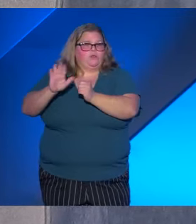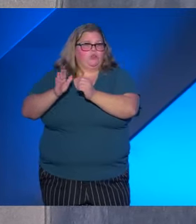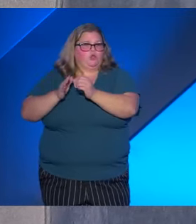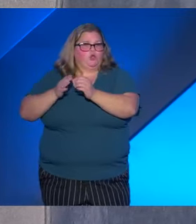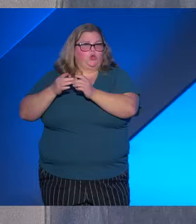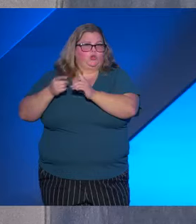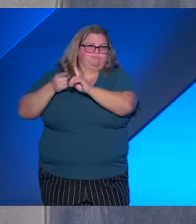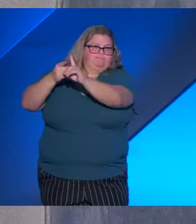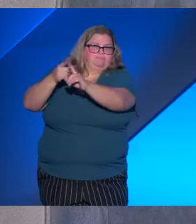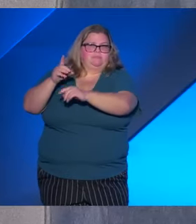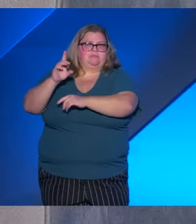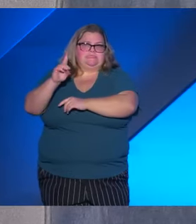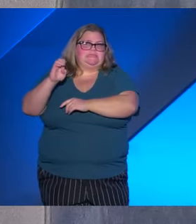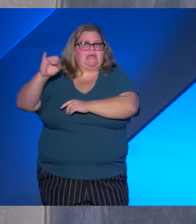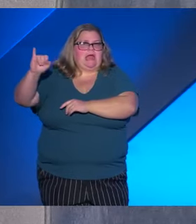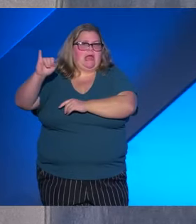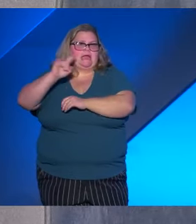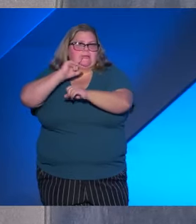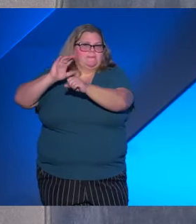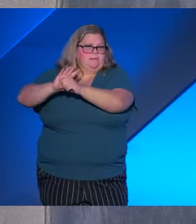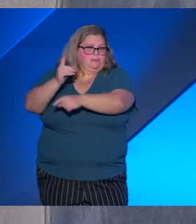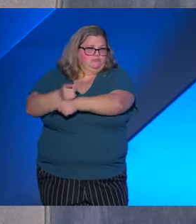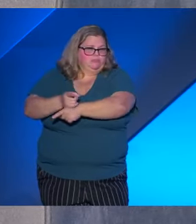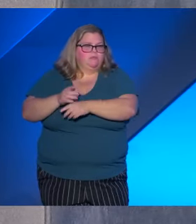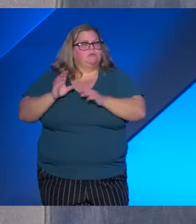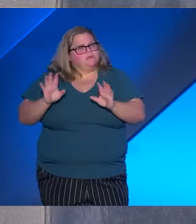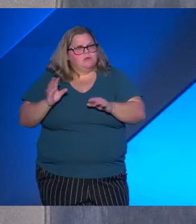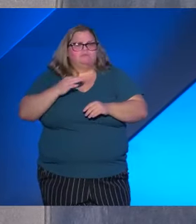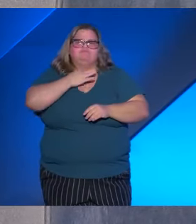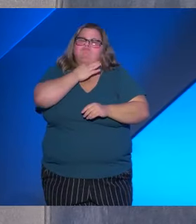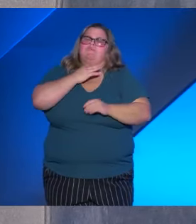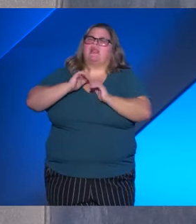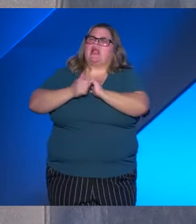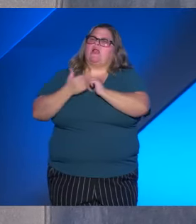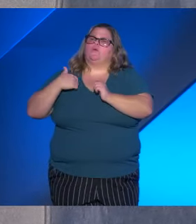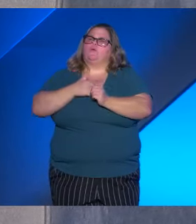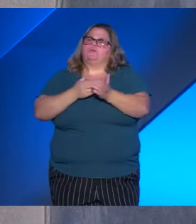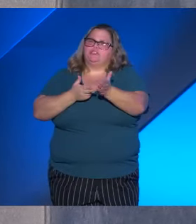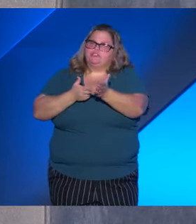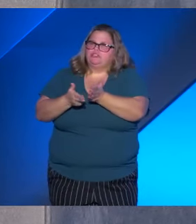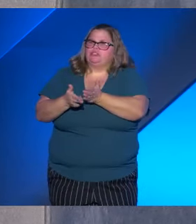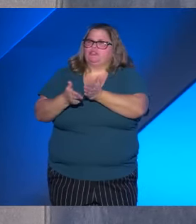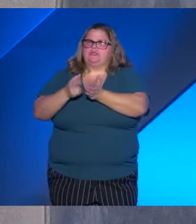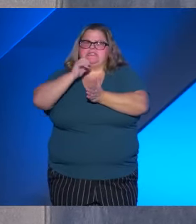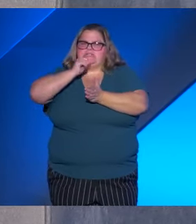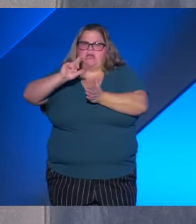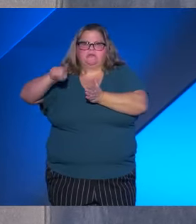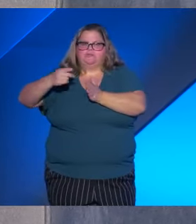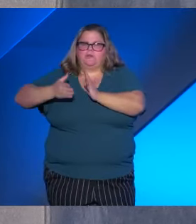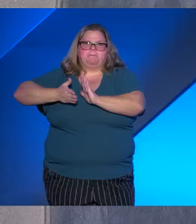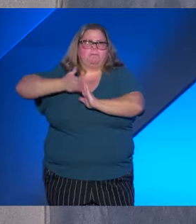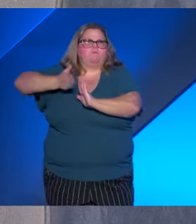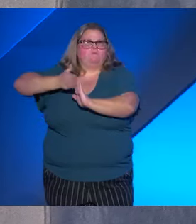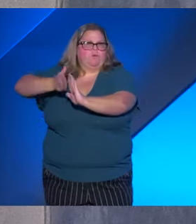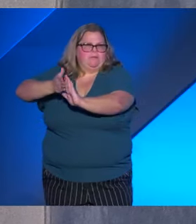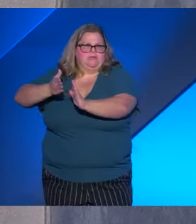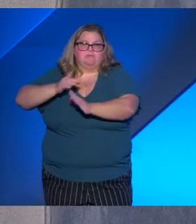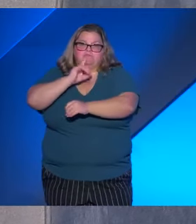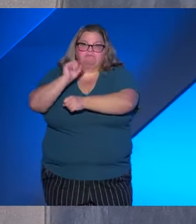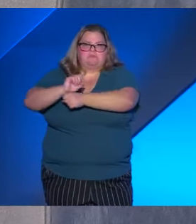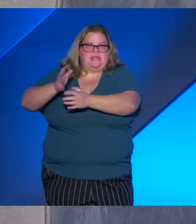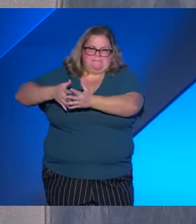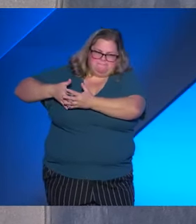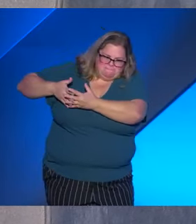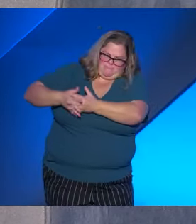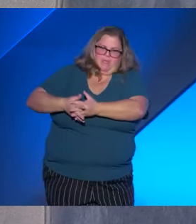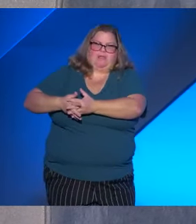To your DEI commitments. But how can we ensure that it's not performative and it's truly embedded